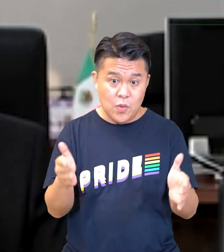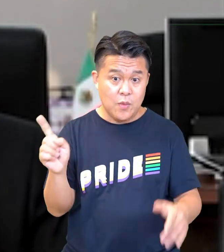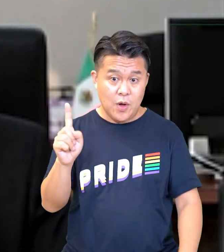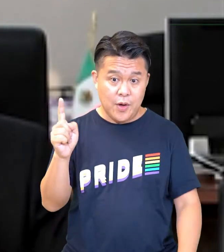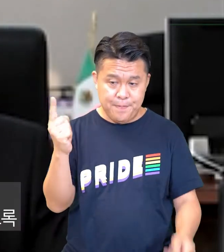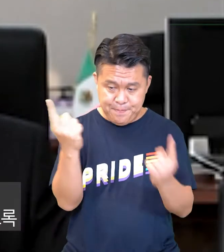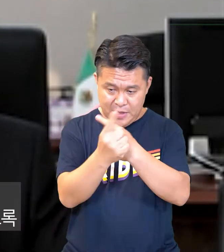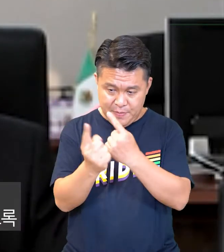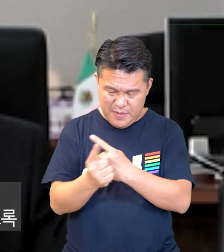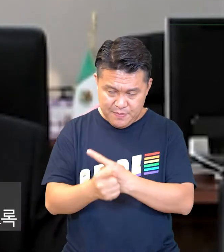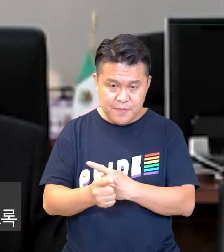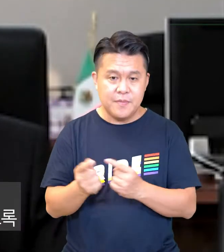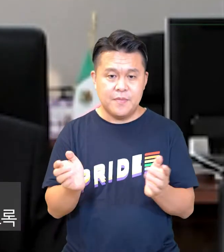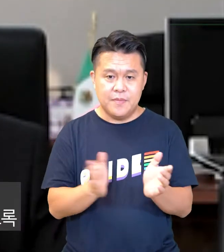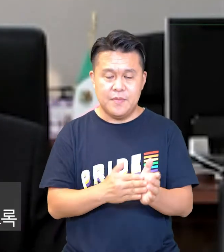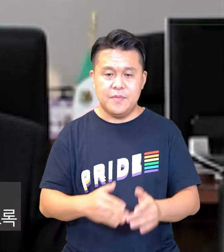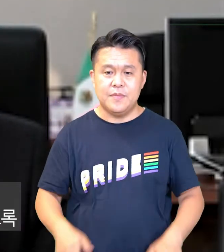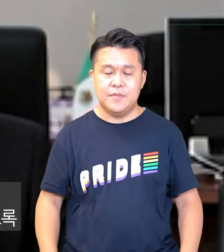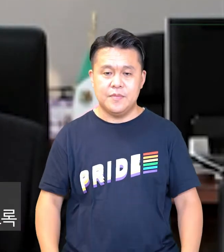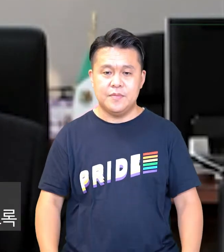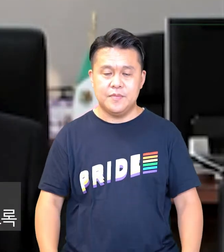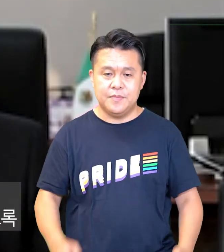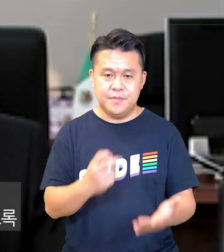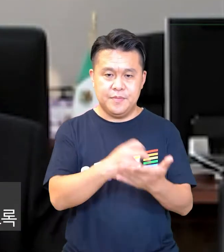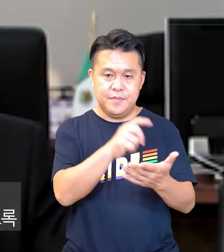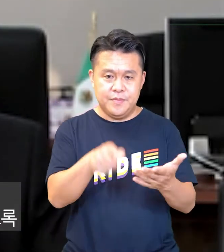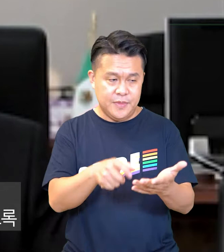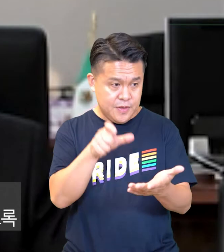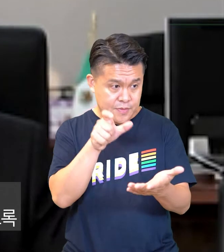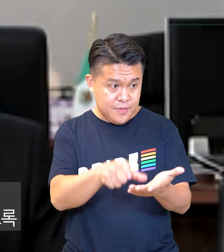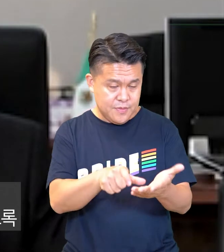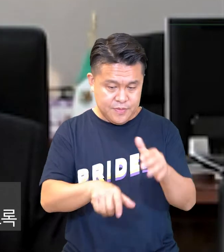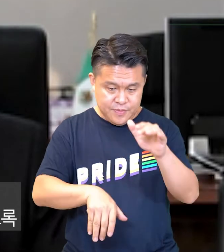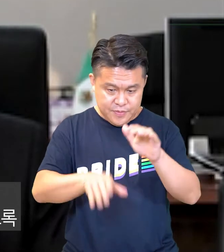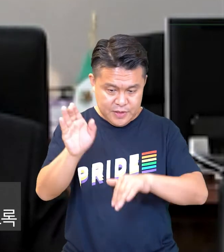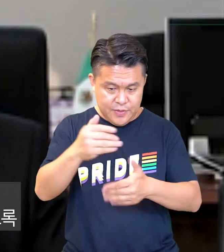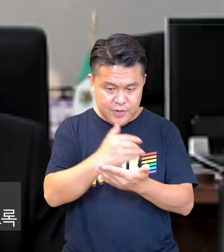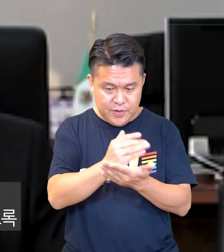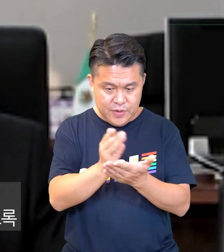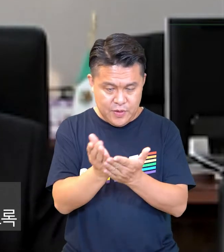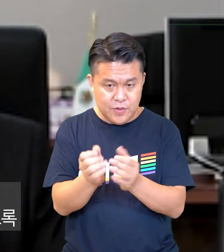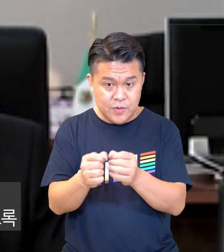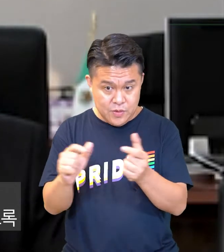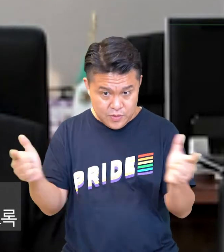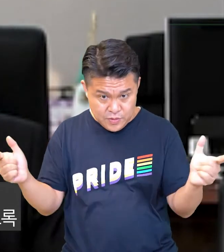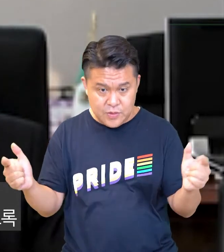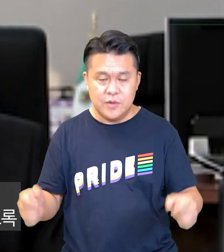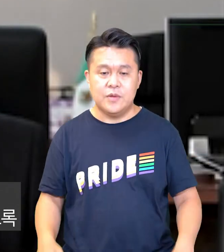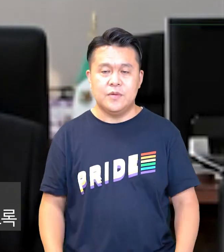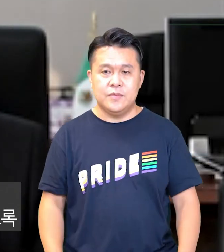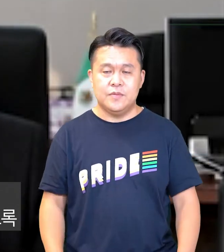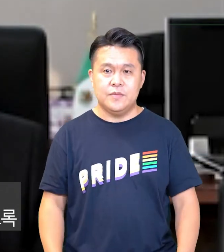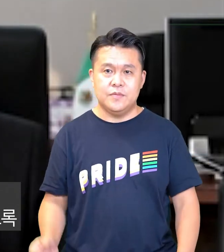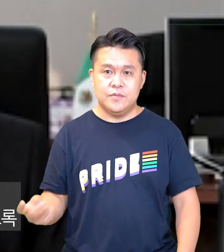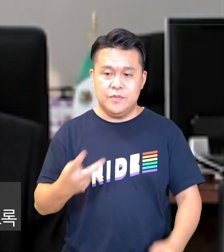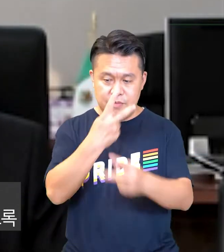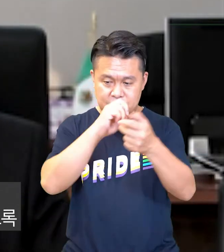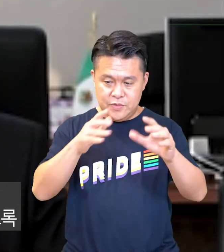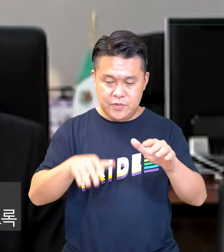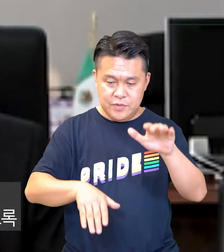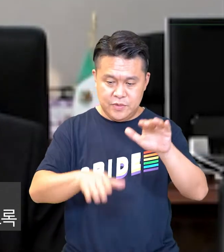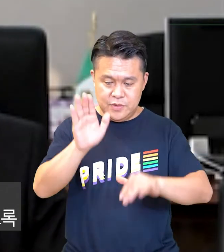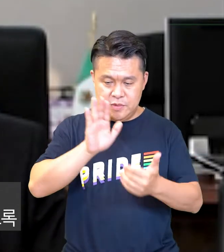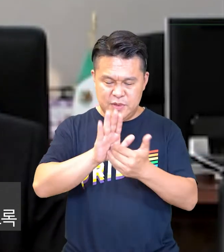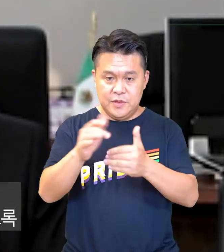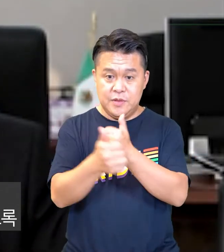throughout the years. The definition of discrimination contained in the law had been broadened, and the